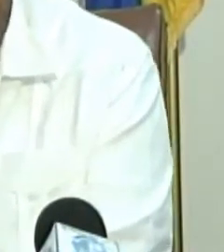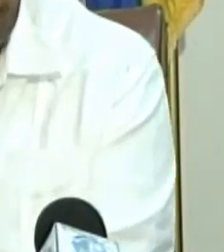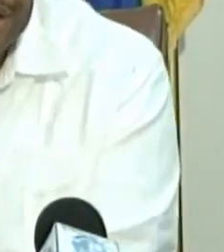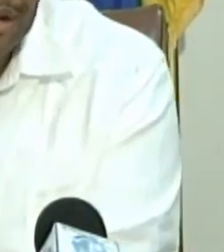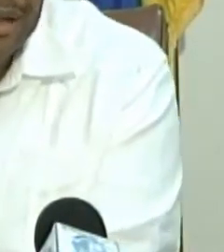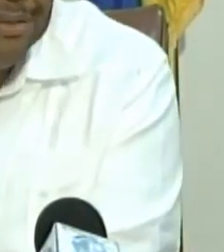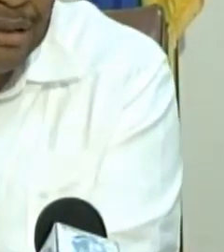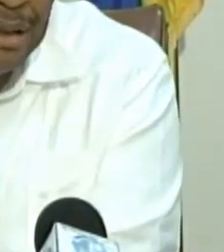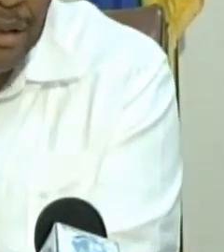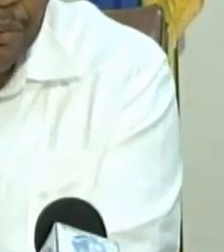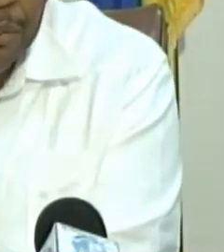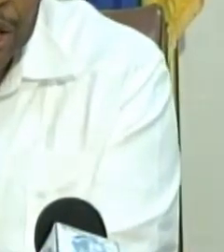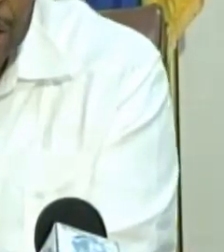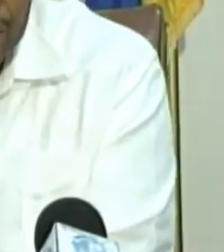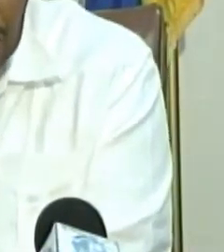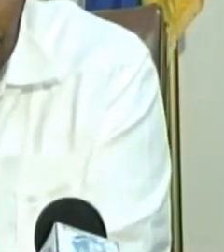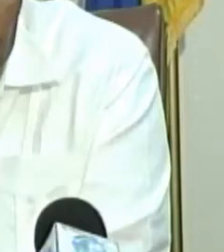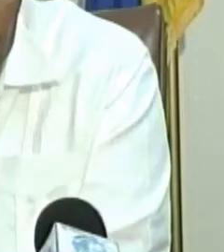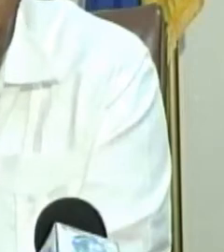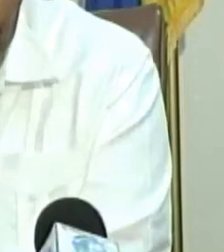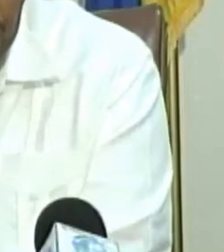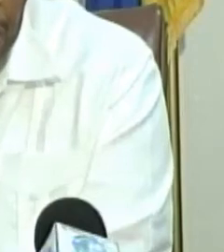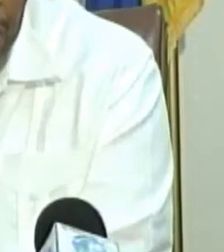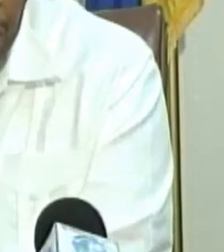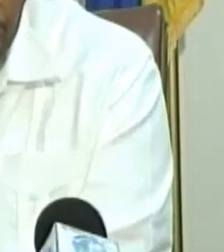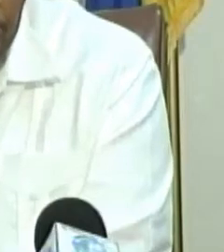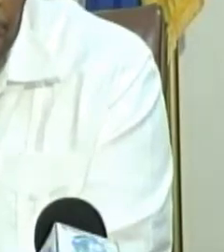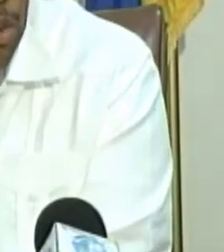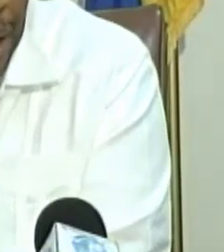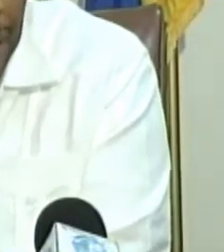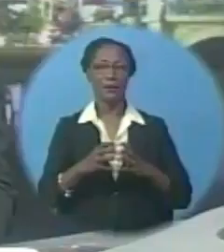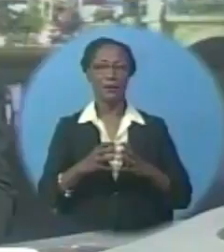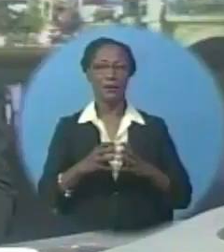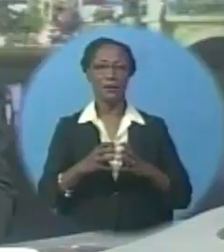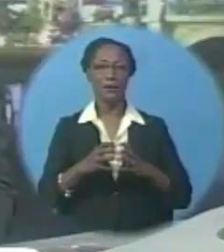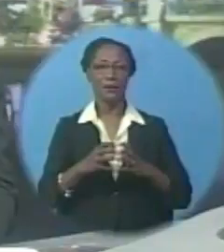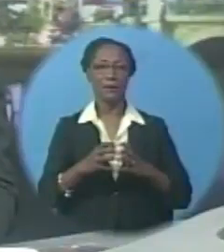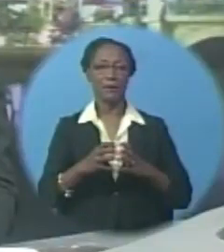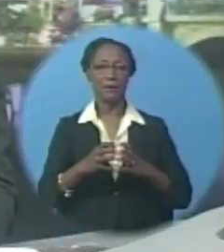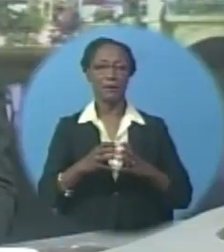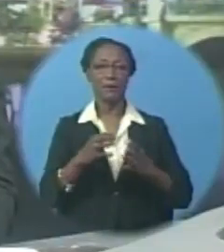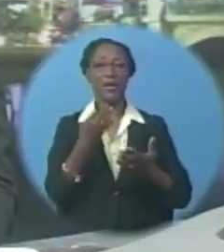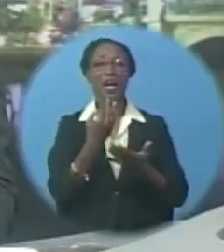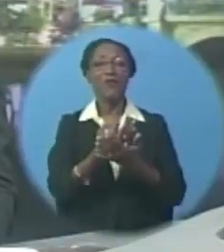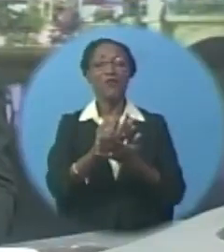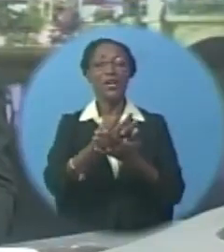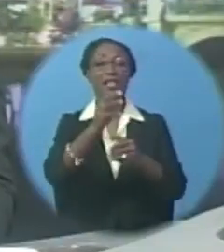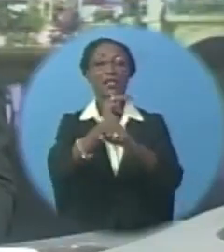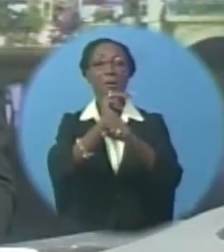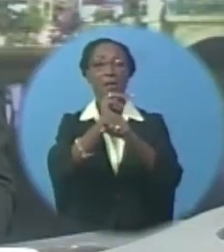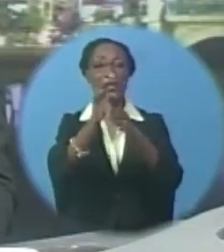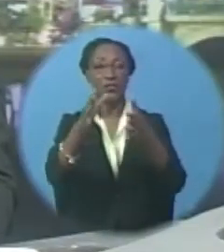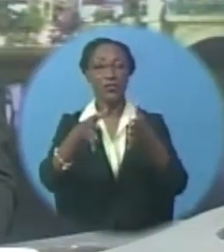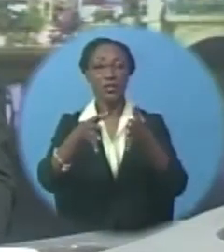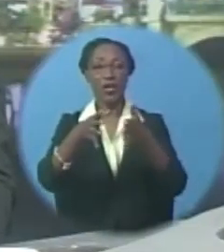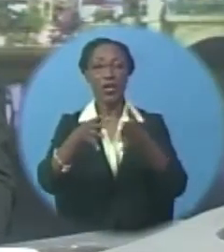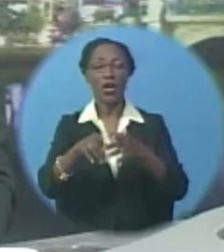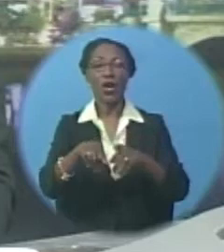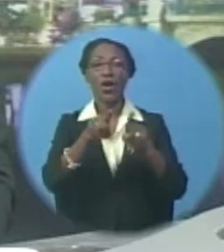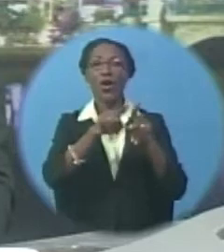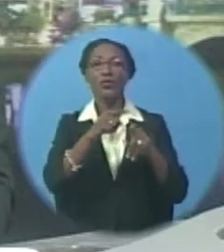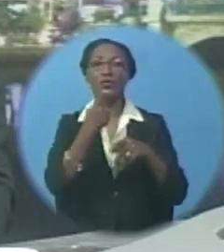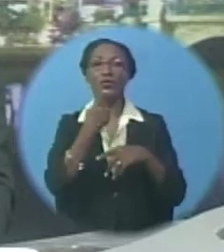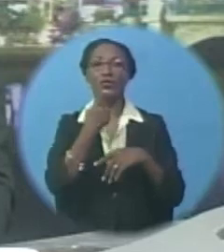issue of the fiscal deficit, which continues to be too high. The finance minister also highlighted